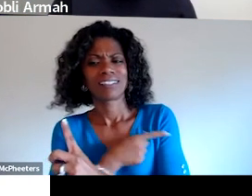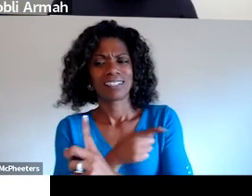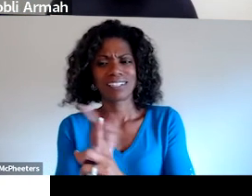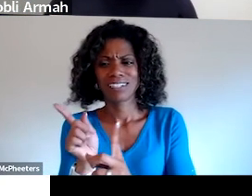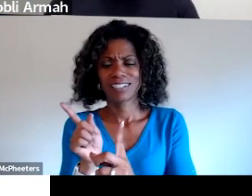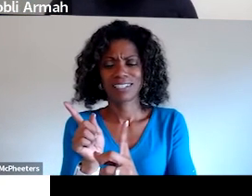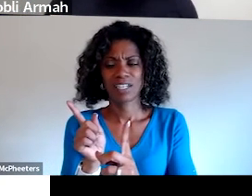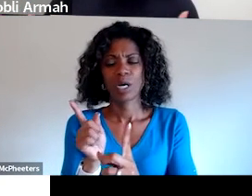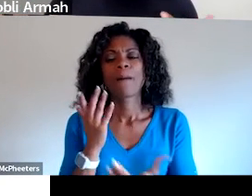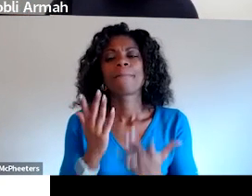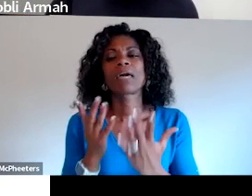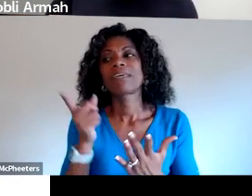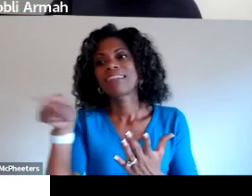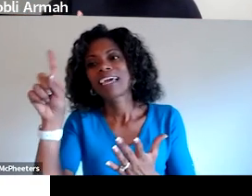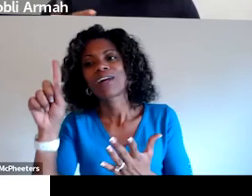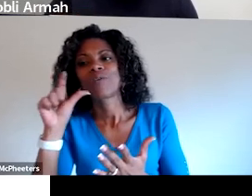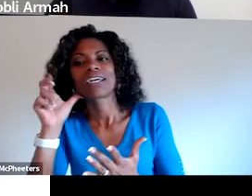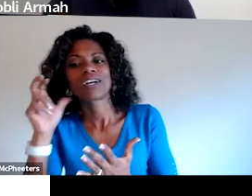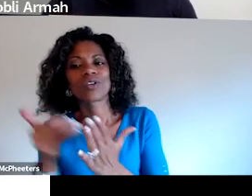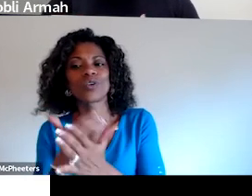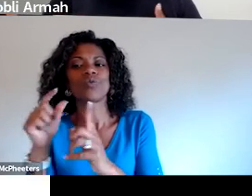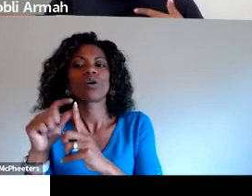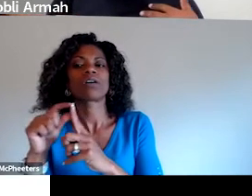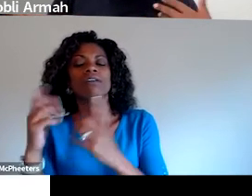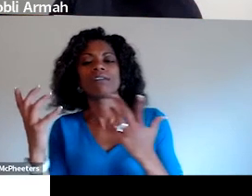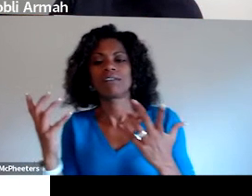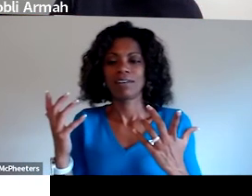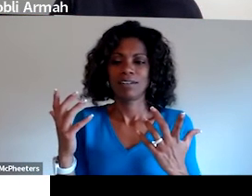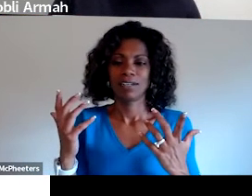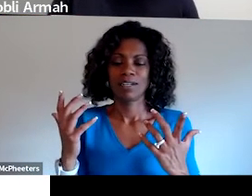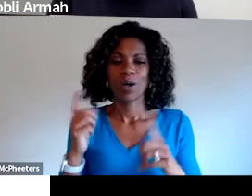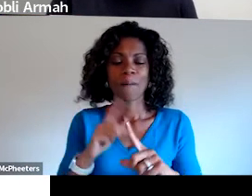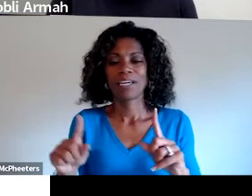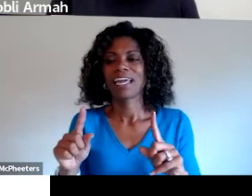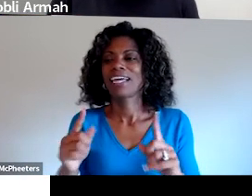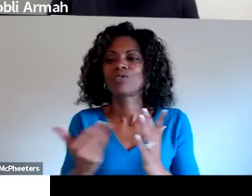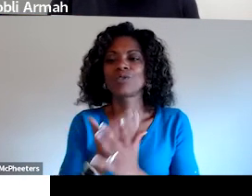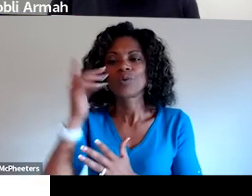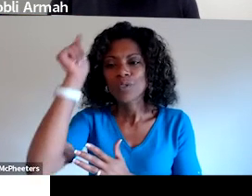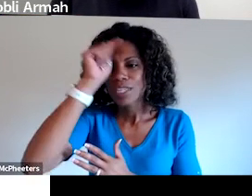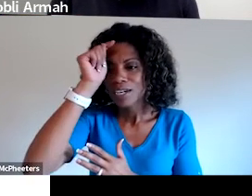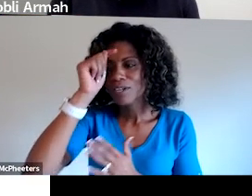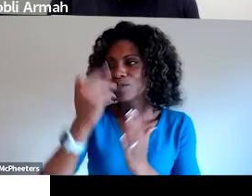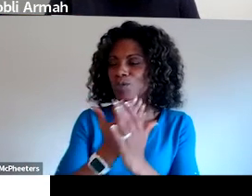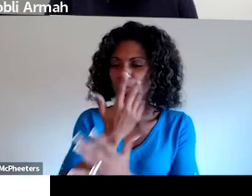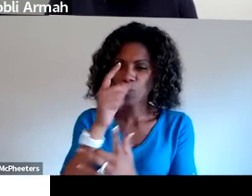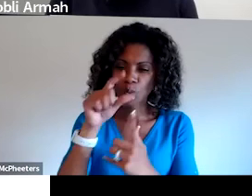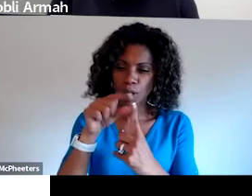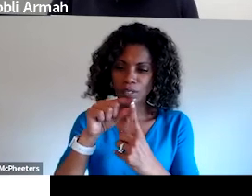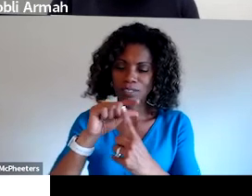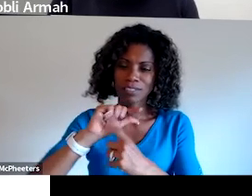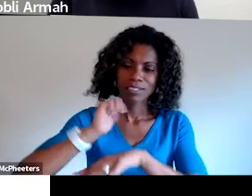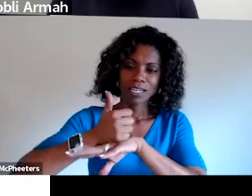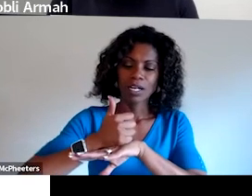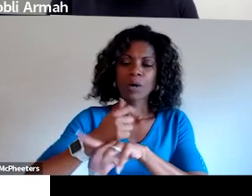so when it comes time to have this discussion again, when there's new frameworks and there's new theologies, is like, the words and the frameworks